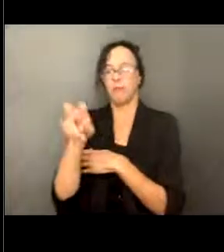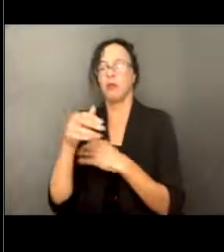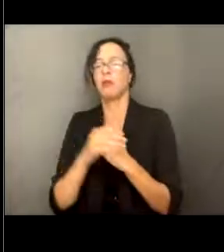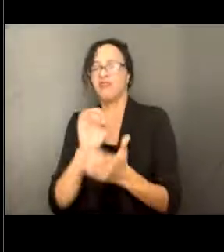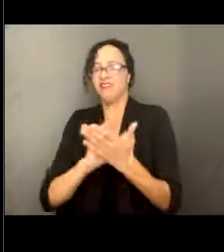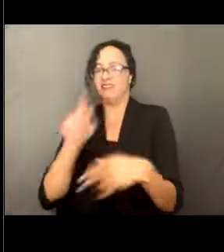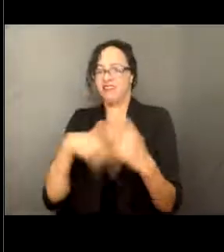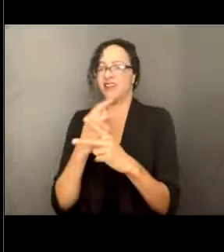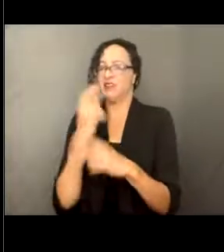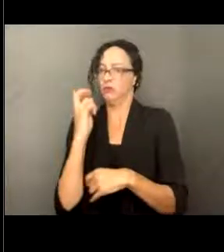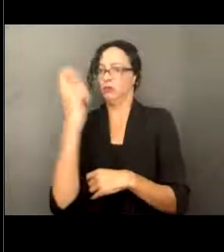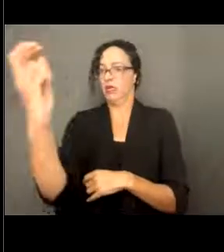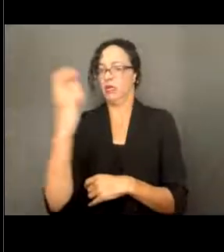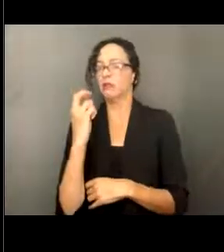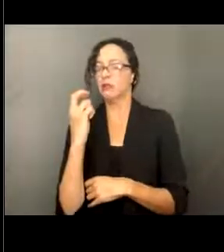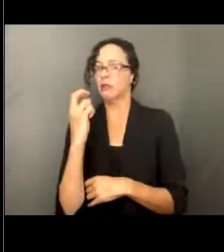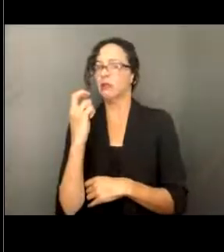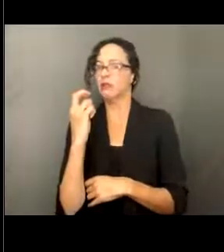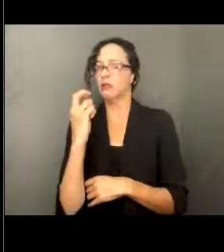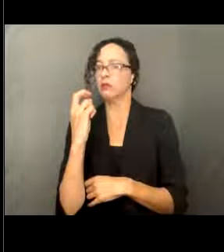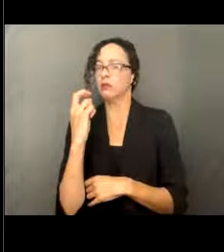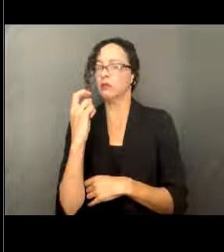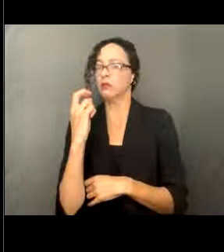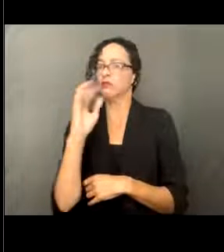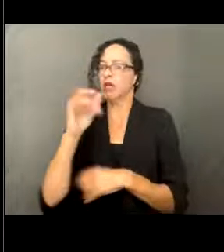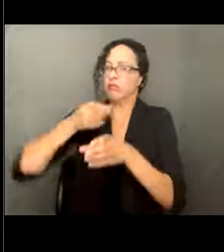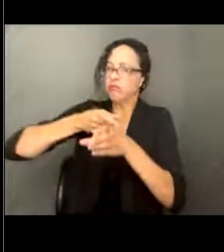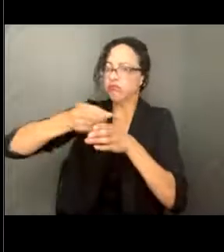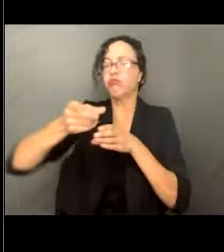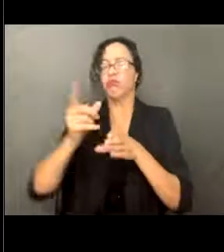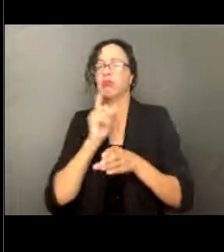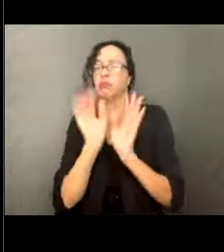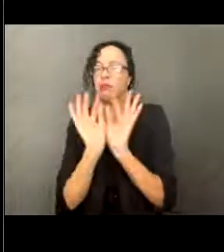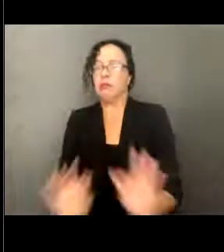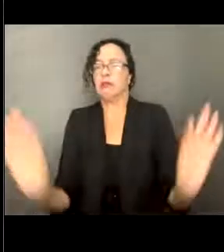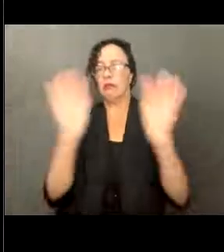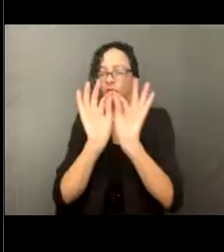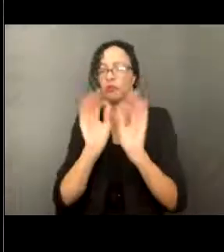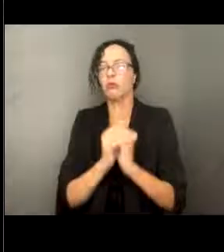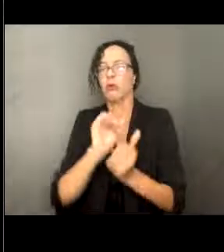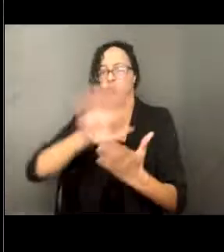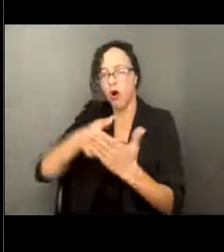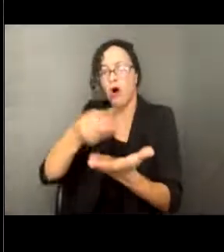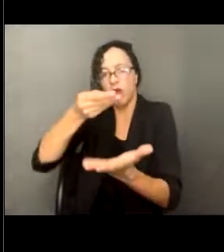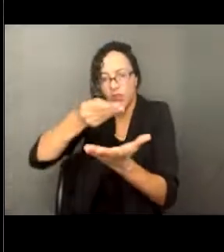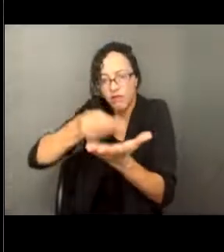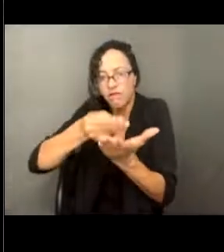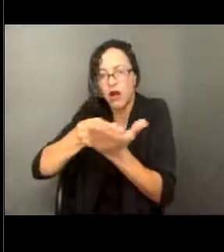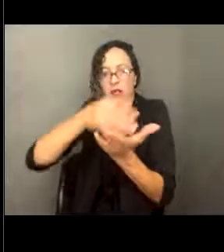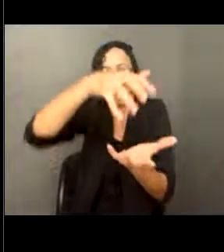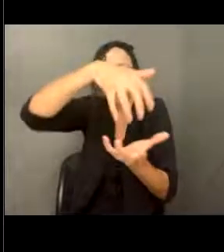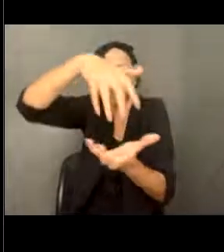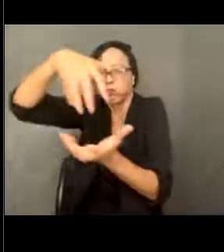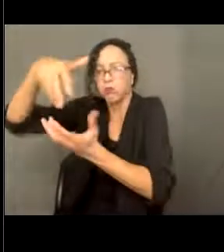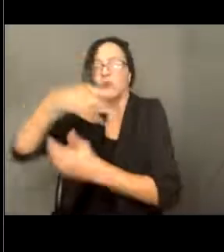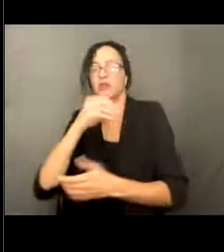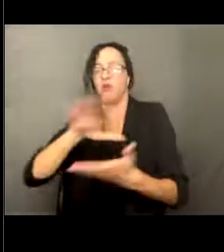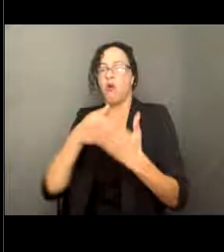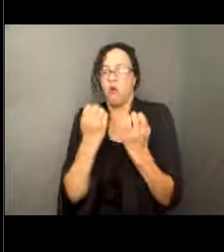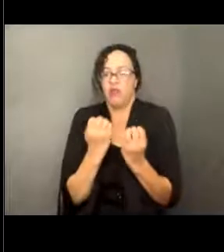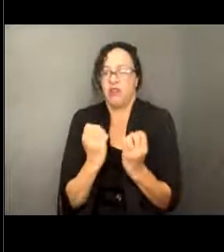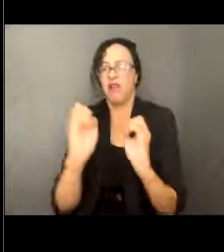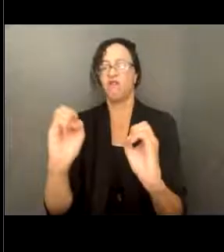our job is to get folks around once they get here. So all those funds, all those efforts coming together are essential to making Santa Barbara what it is